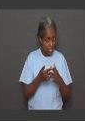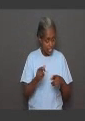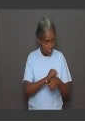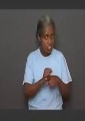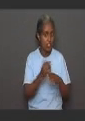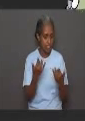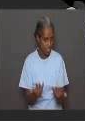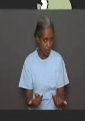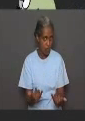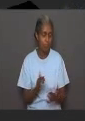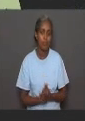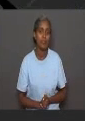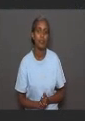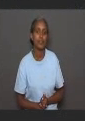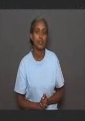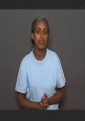now.